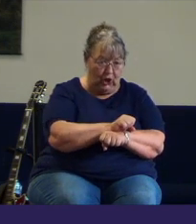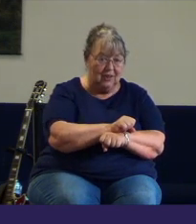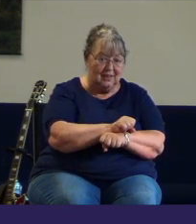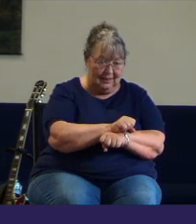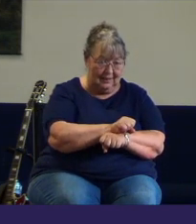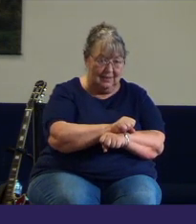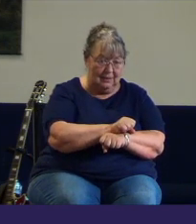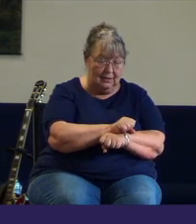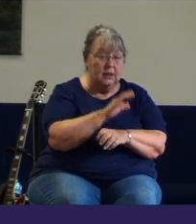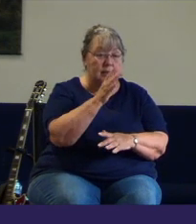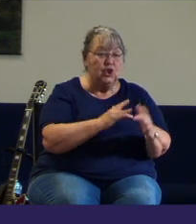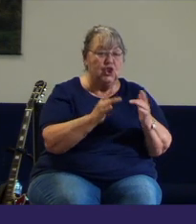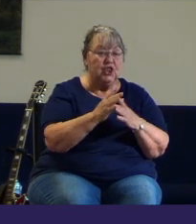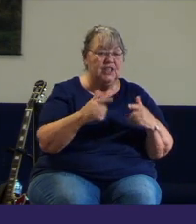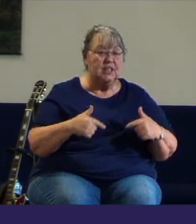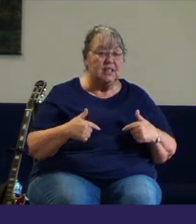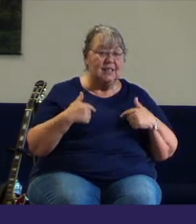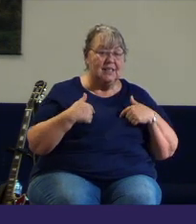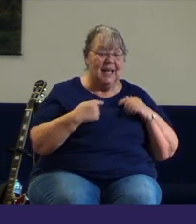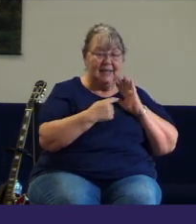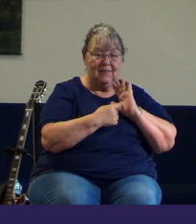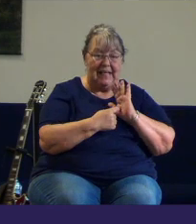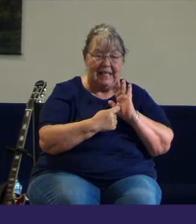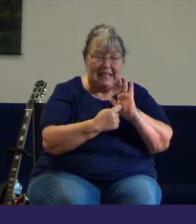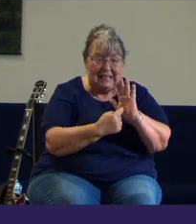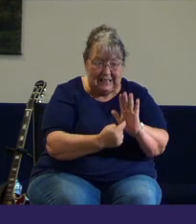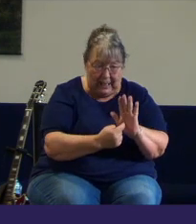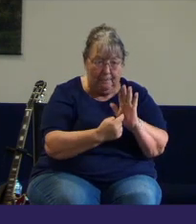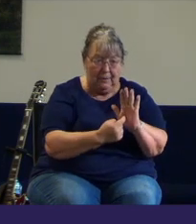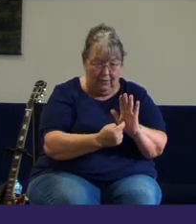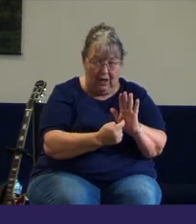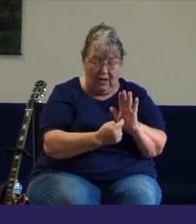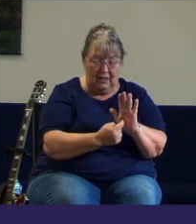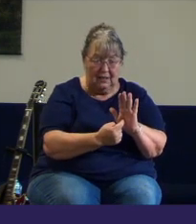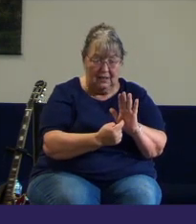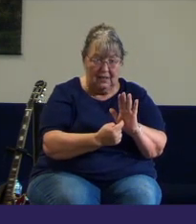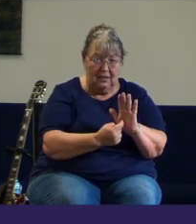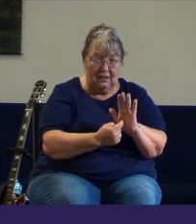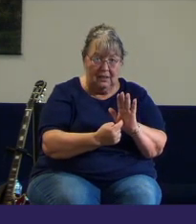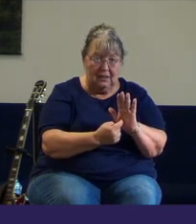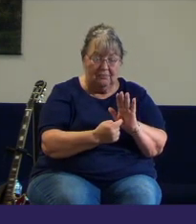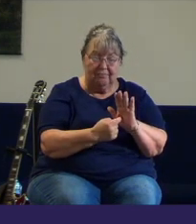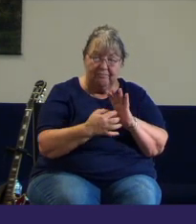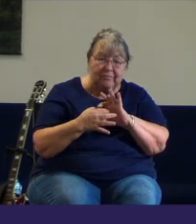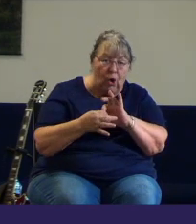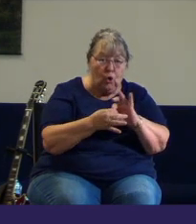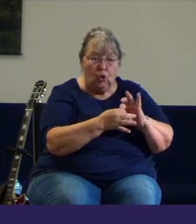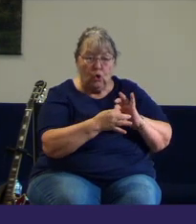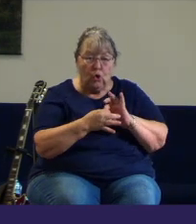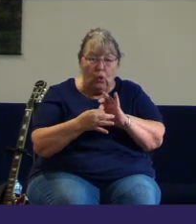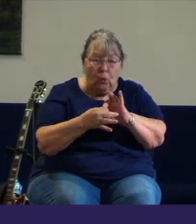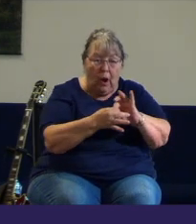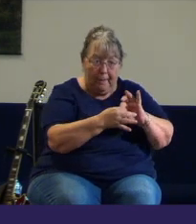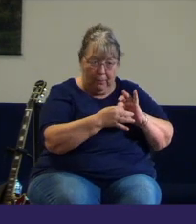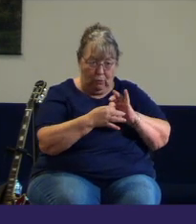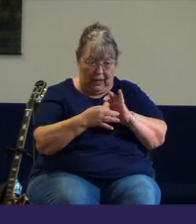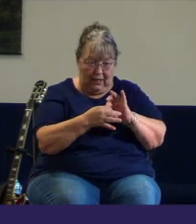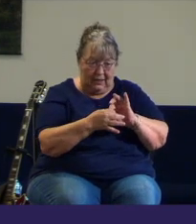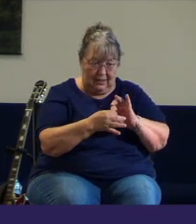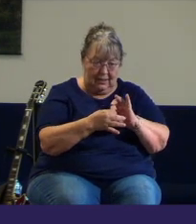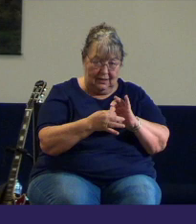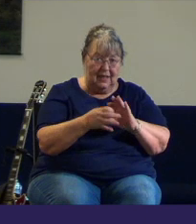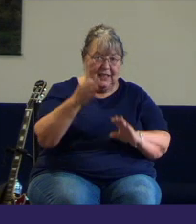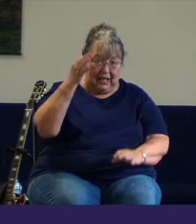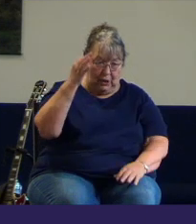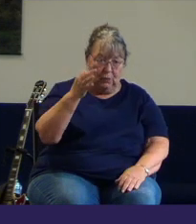Jesus' life exemplified, it exemplified, it cooperated with the message that he was